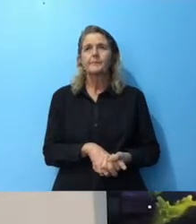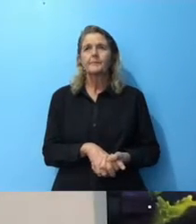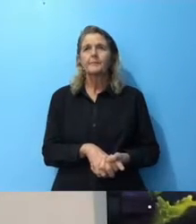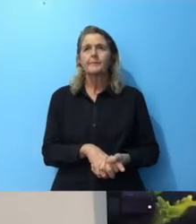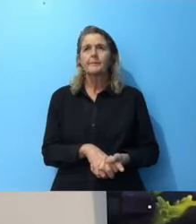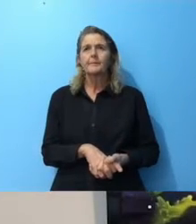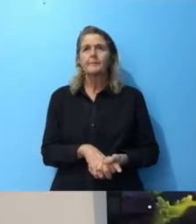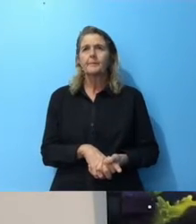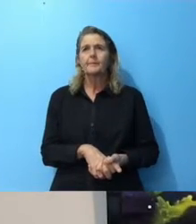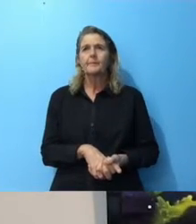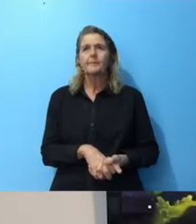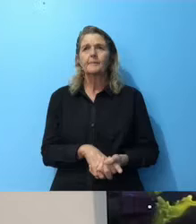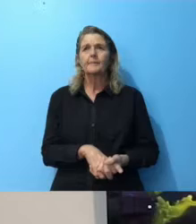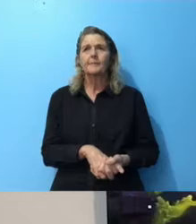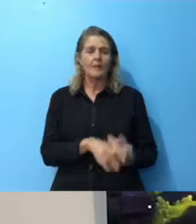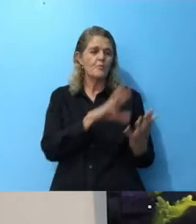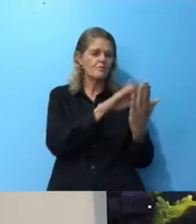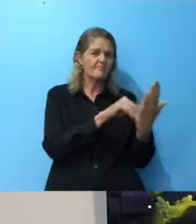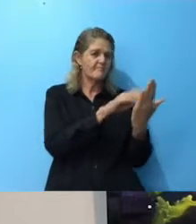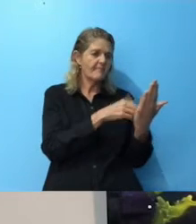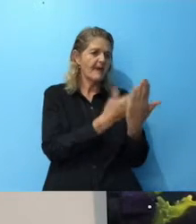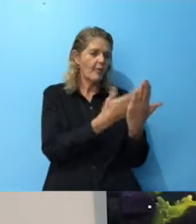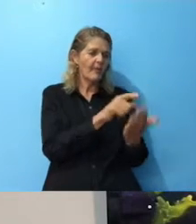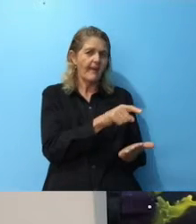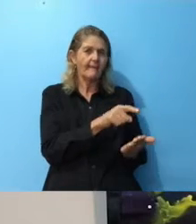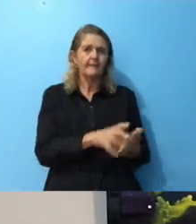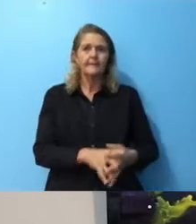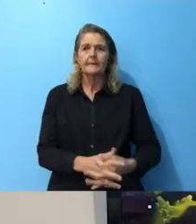There we go. And just paint over that one.